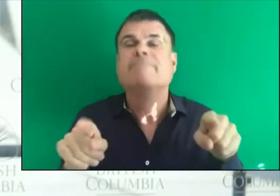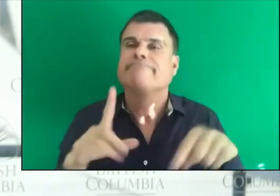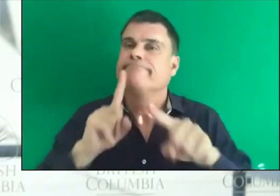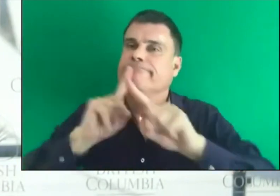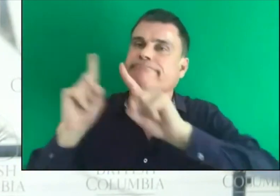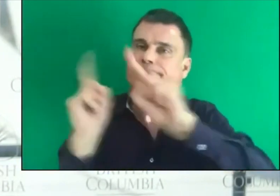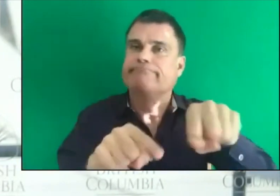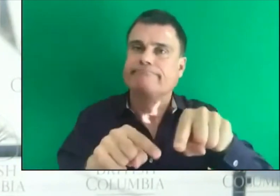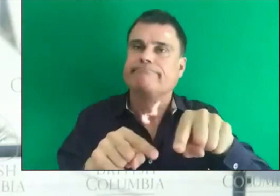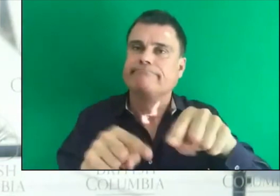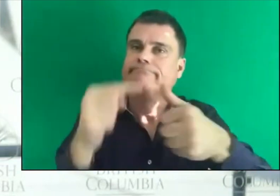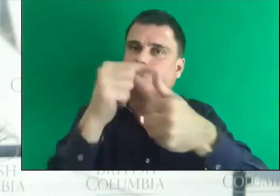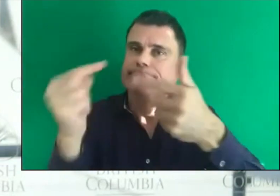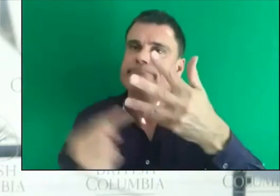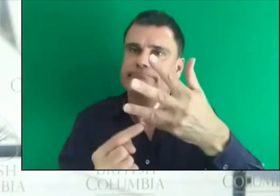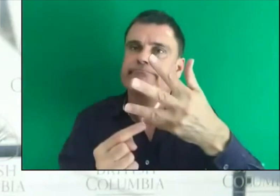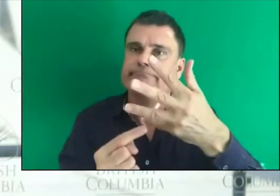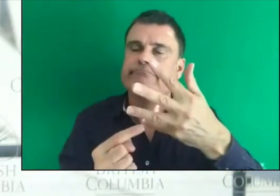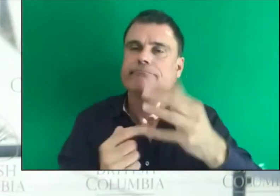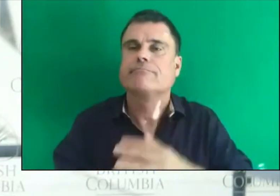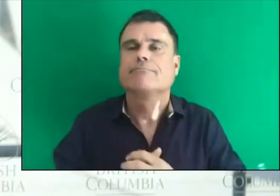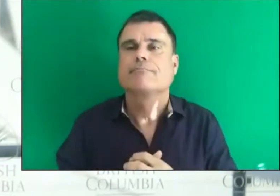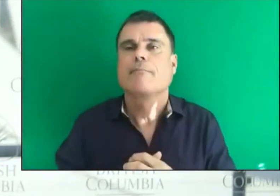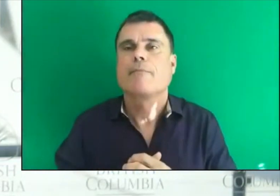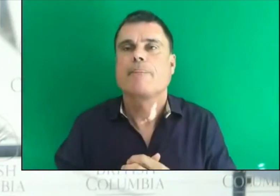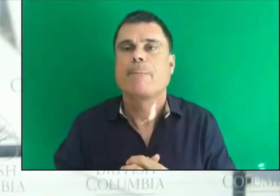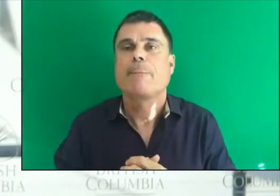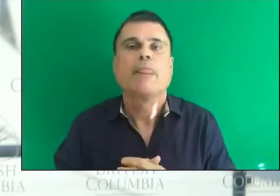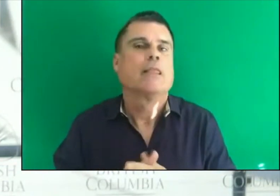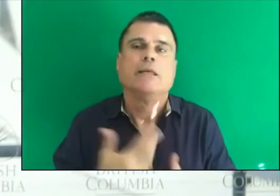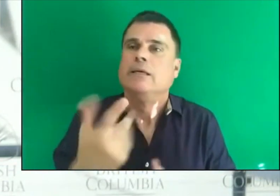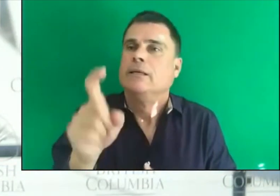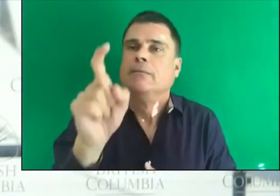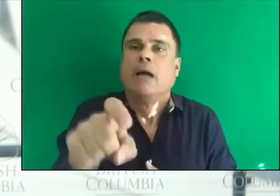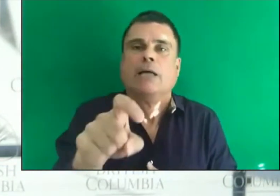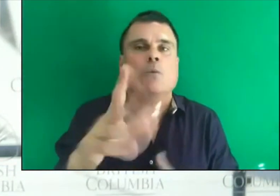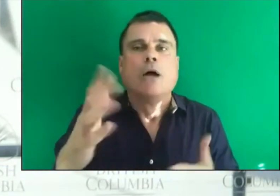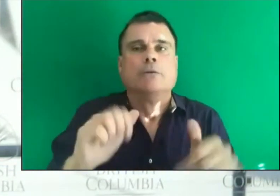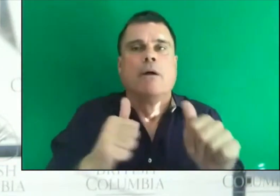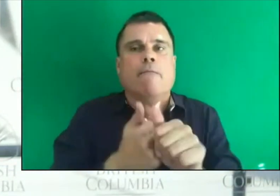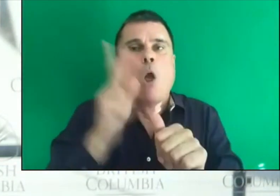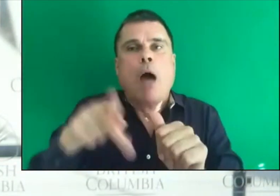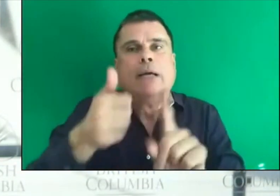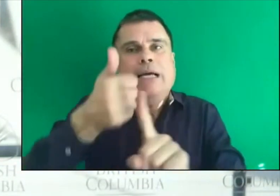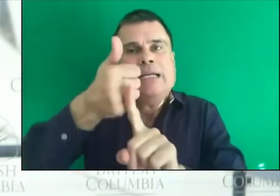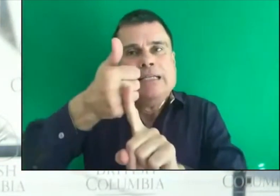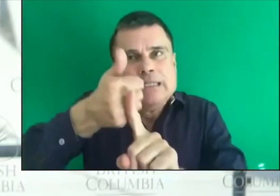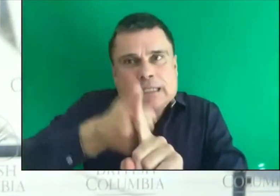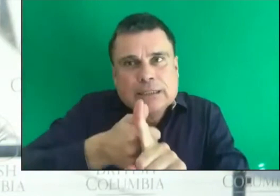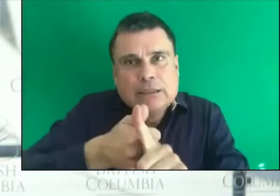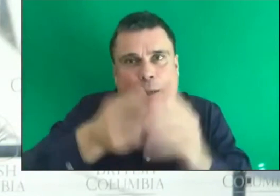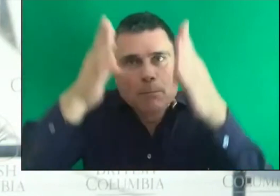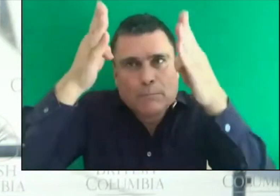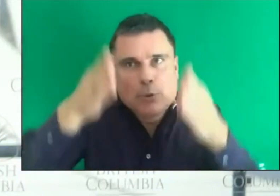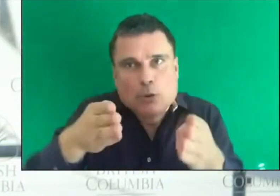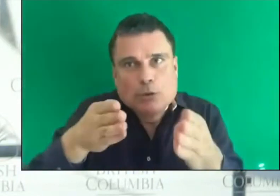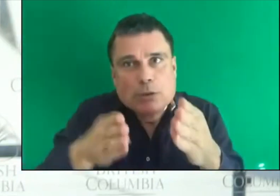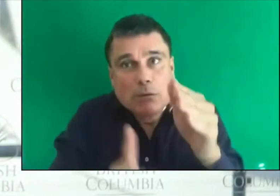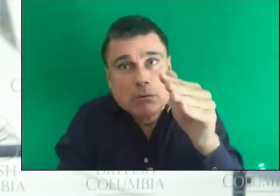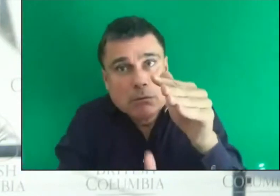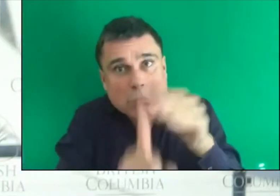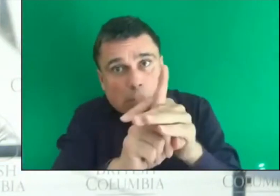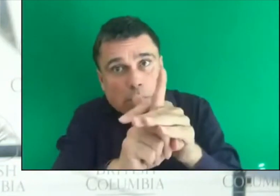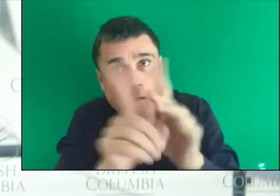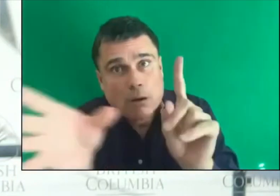on in the summer when we were having a bit of a lull, because we knew that this was going to be incredibly important for helping us keep